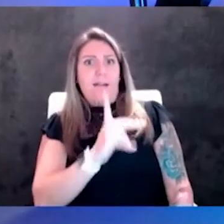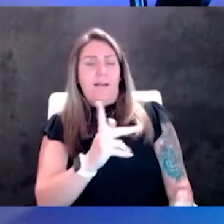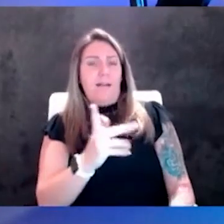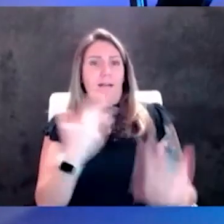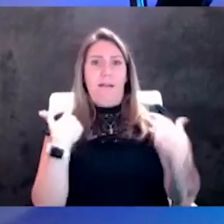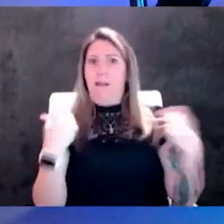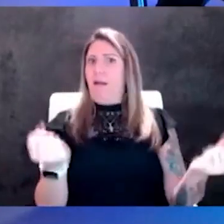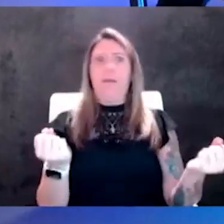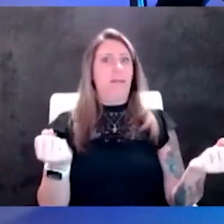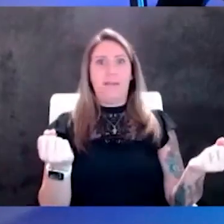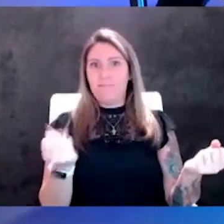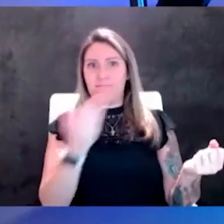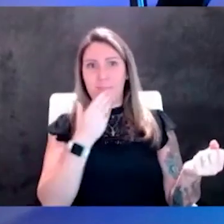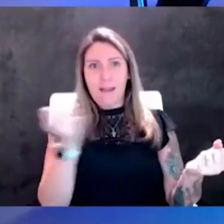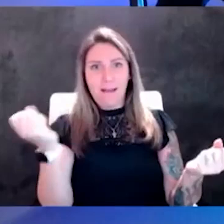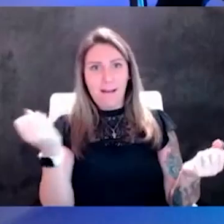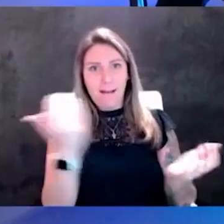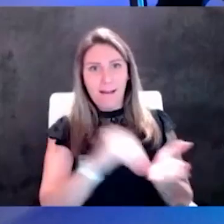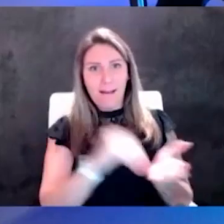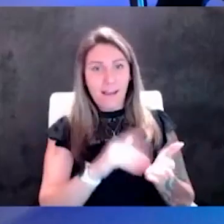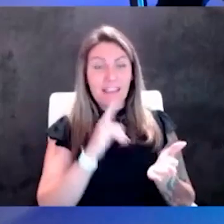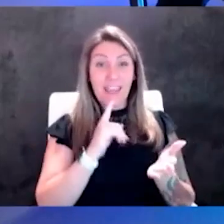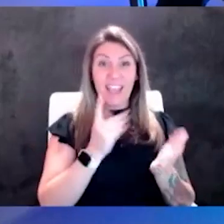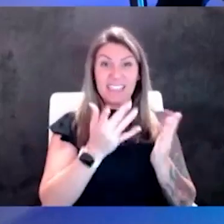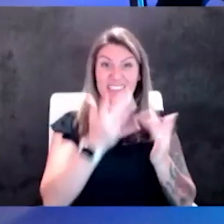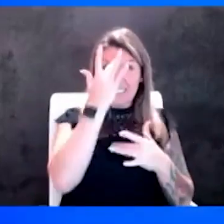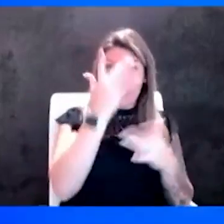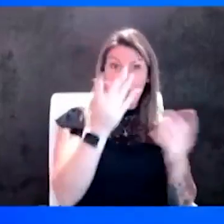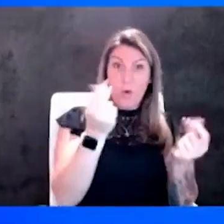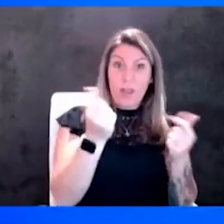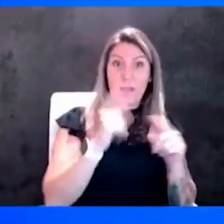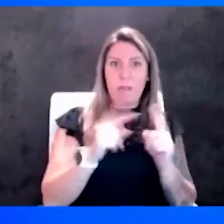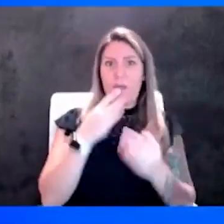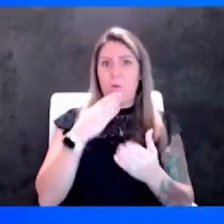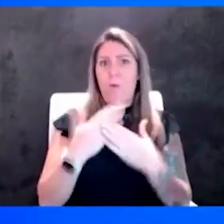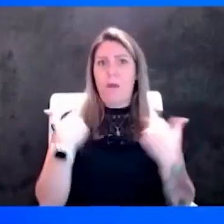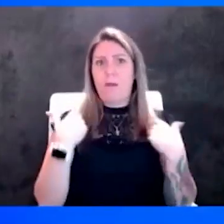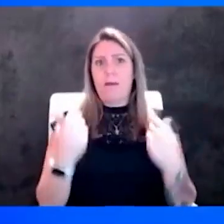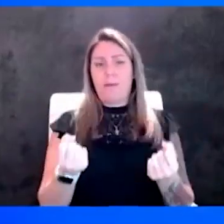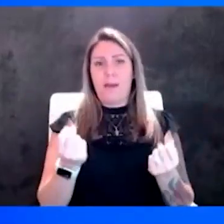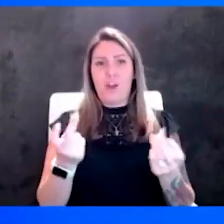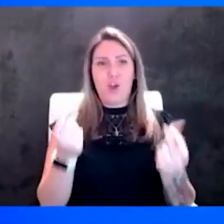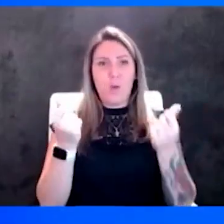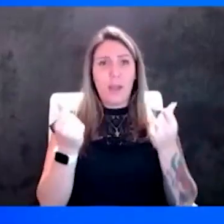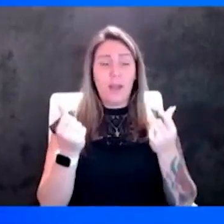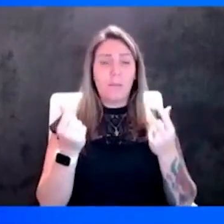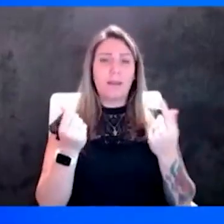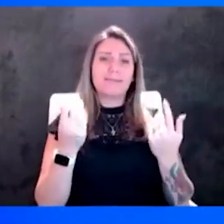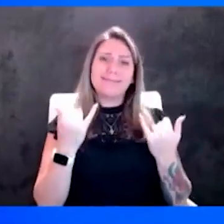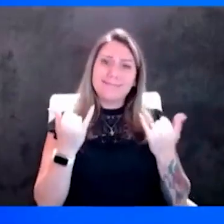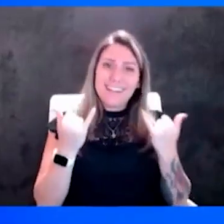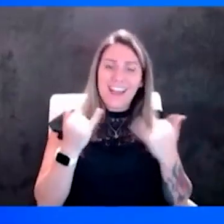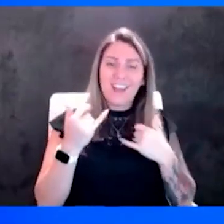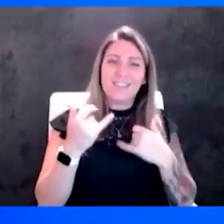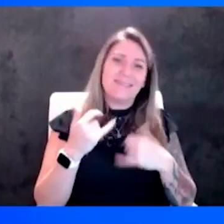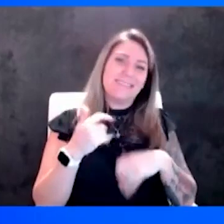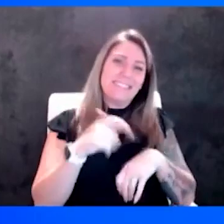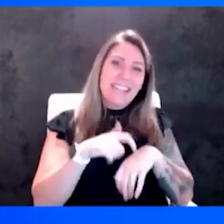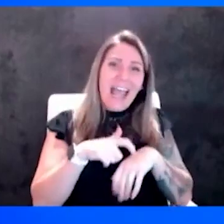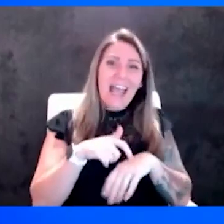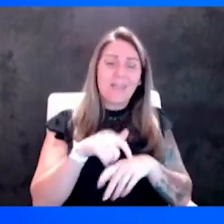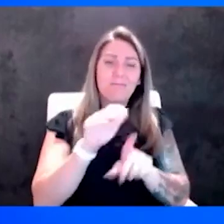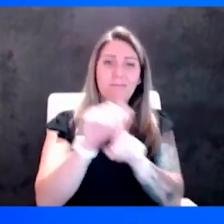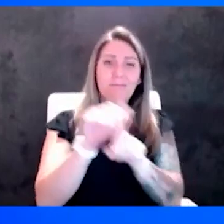working with the kids. They get sick quickly, they get well quickly. But this time of year, we're trying to remind parents that, the standard statement is the